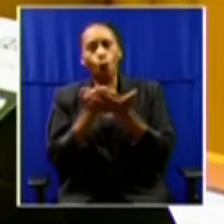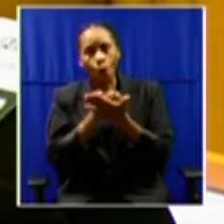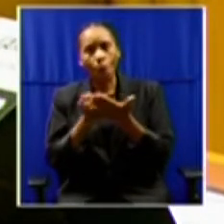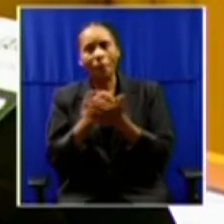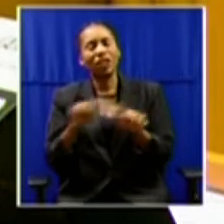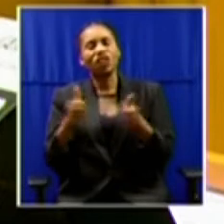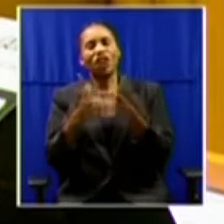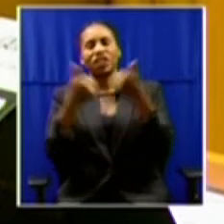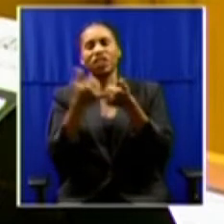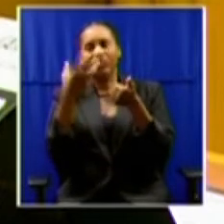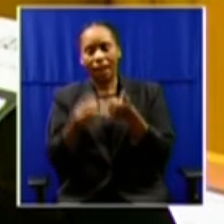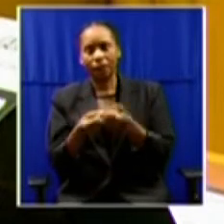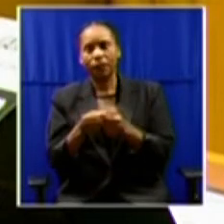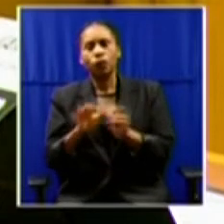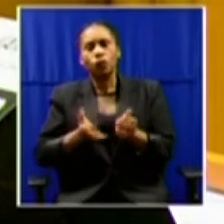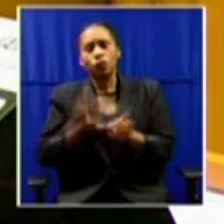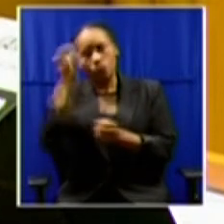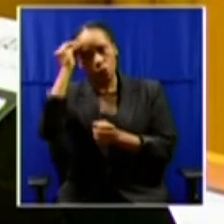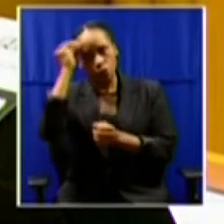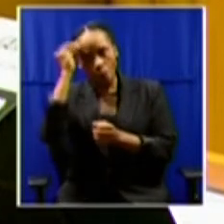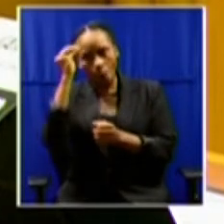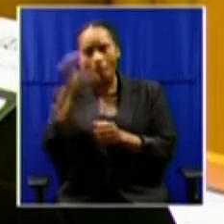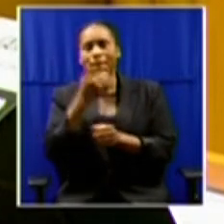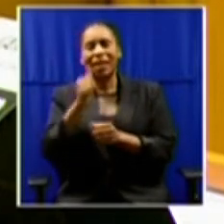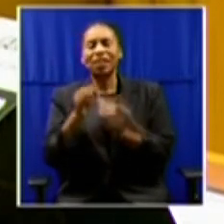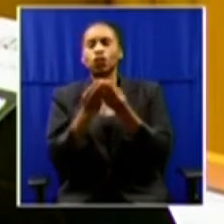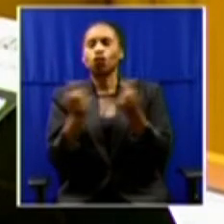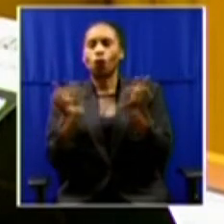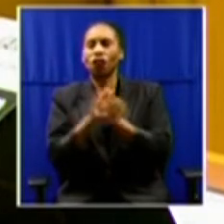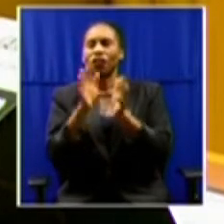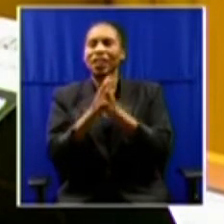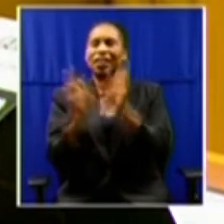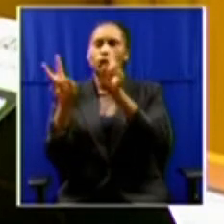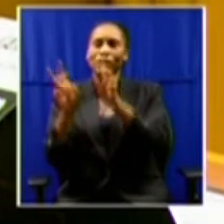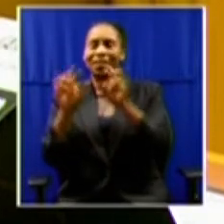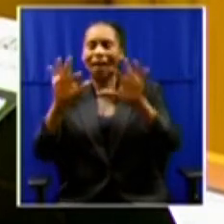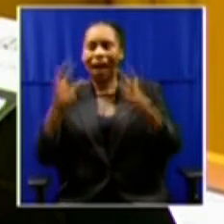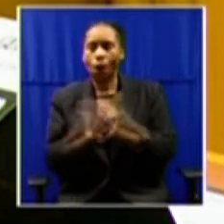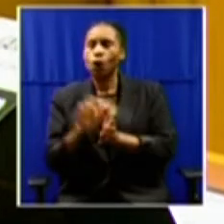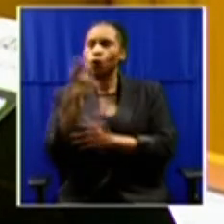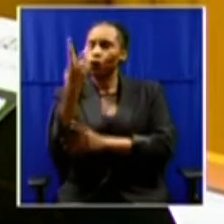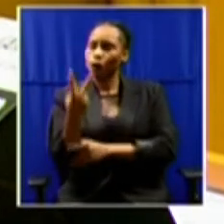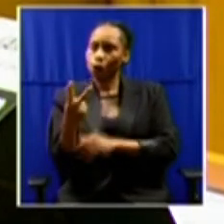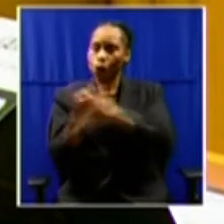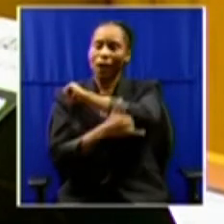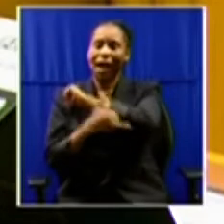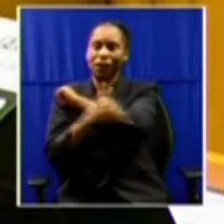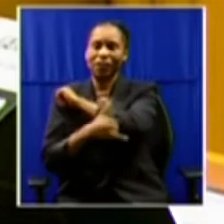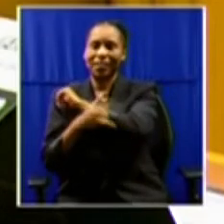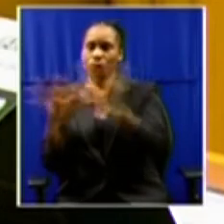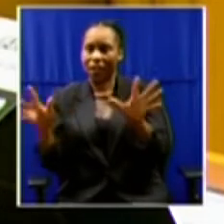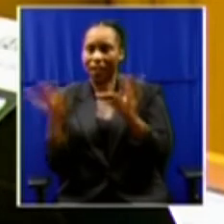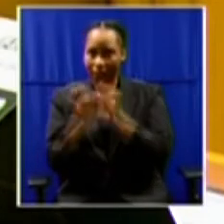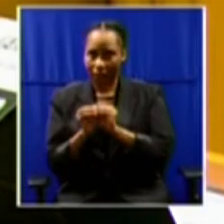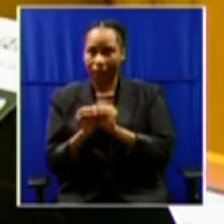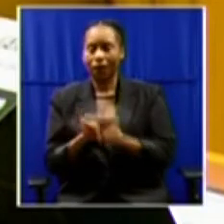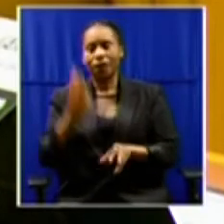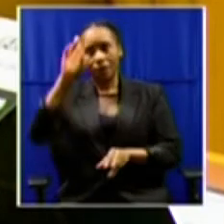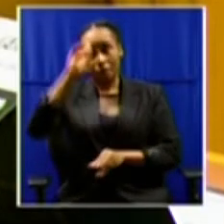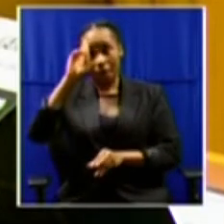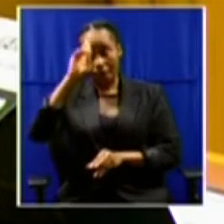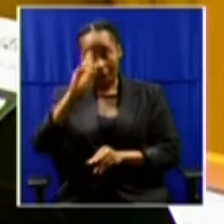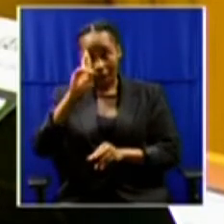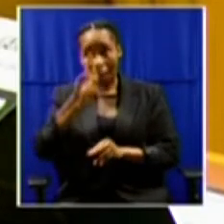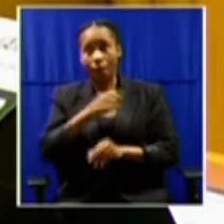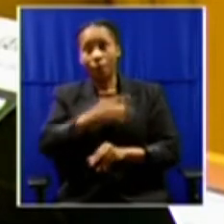can resolve those issues as a country, as the two countries together. And by the way, remember, our